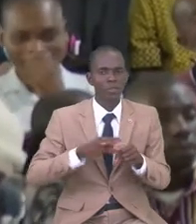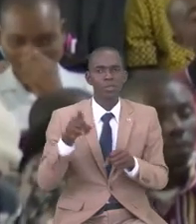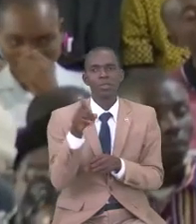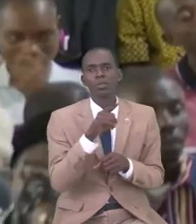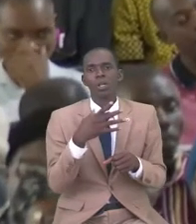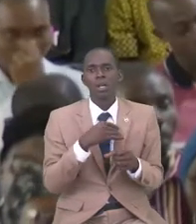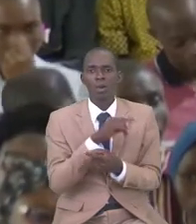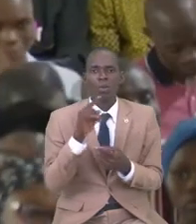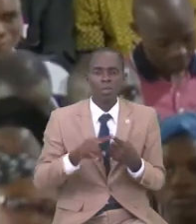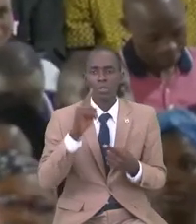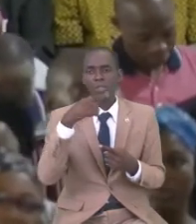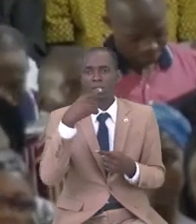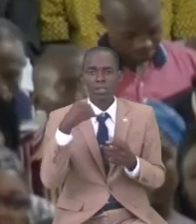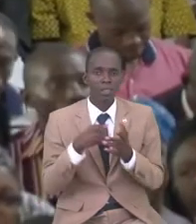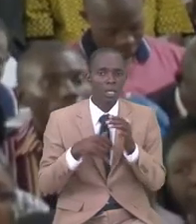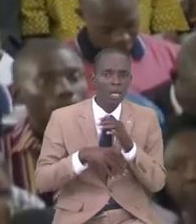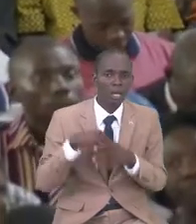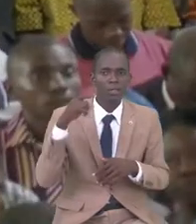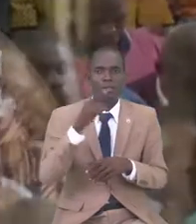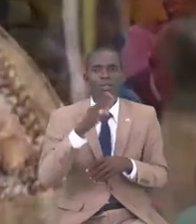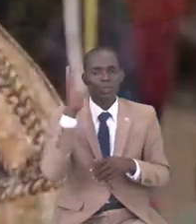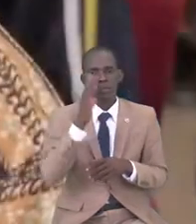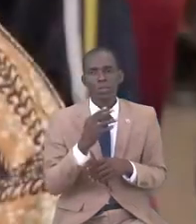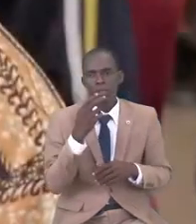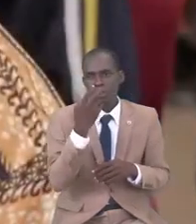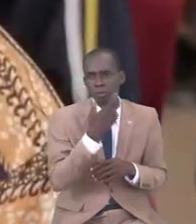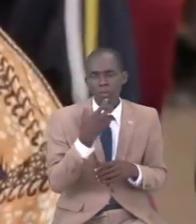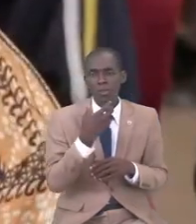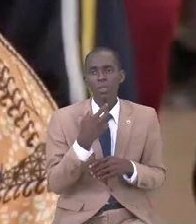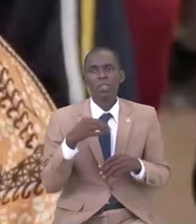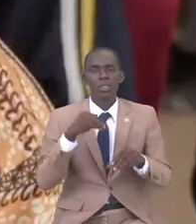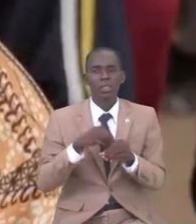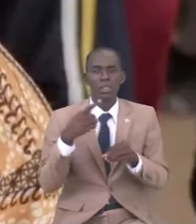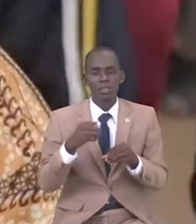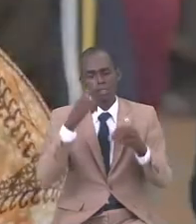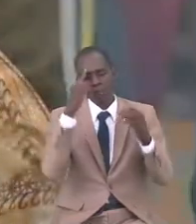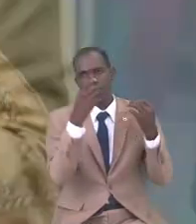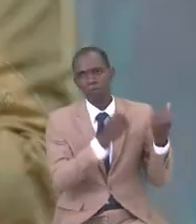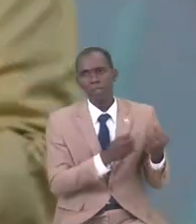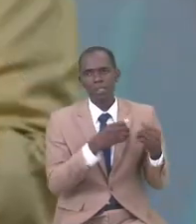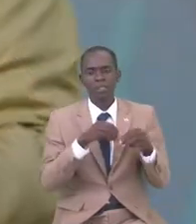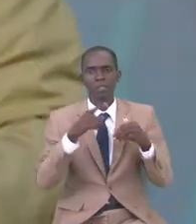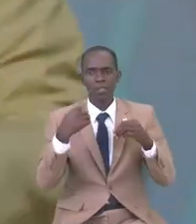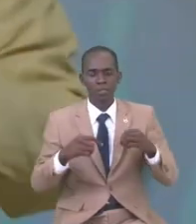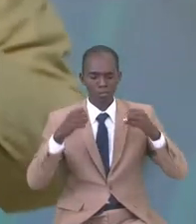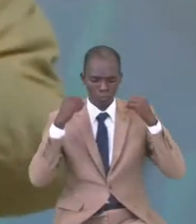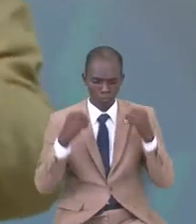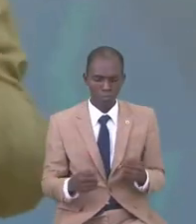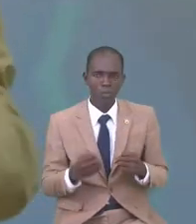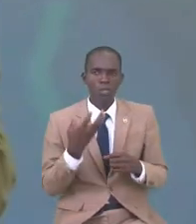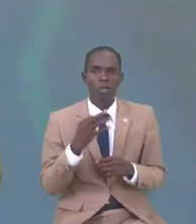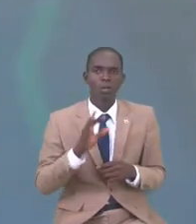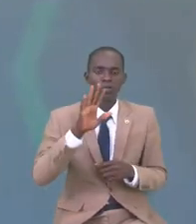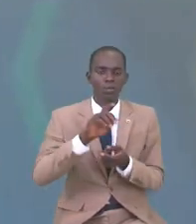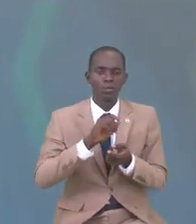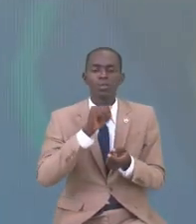you speak out, you will speak in the faith, in the power, in the strength of the